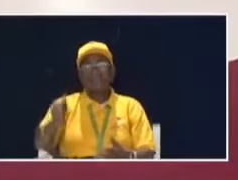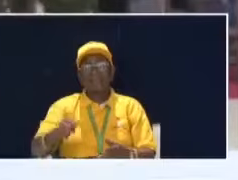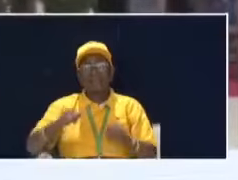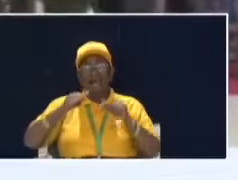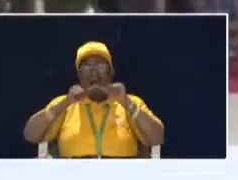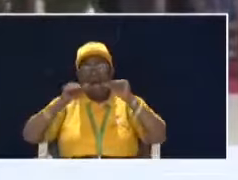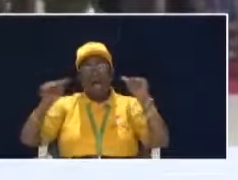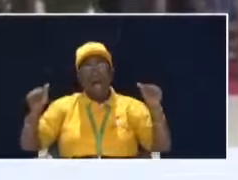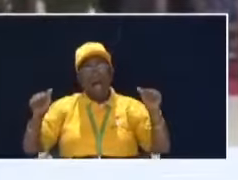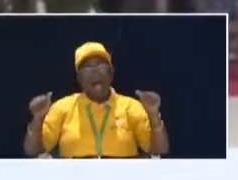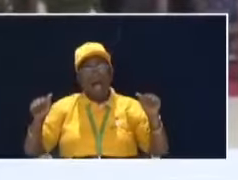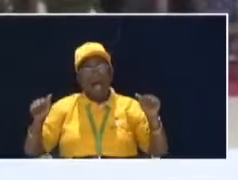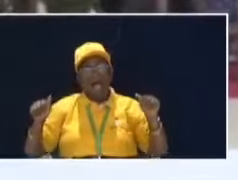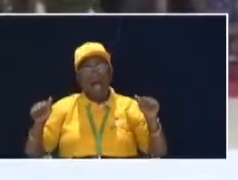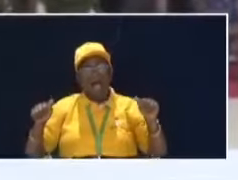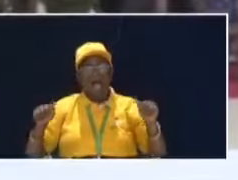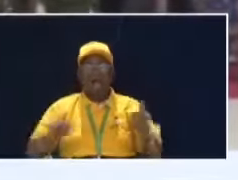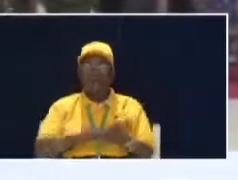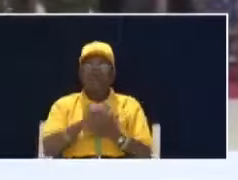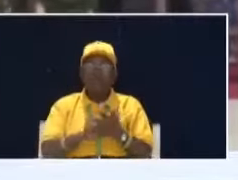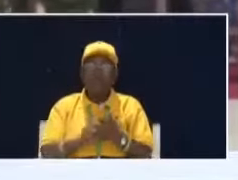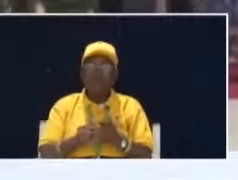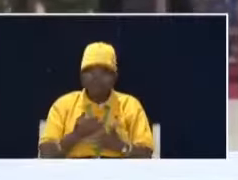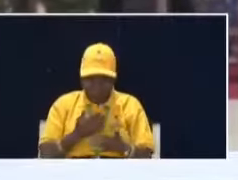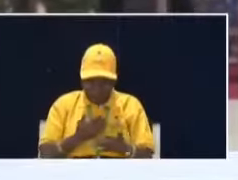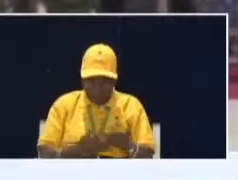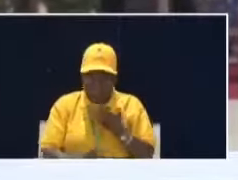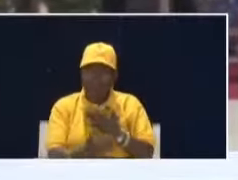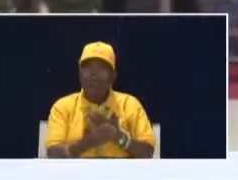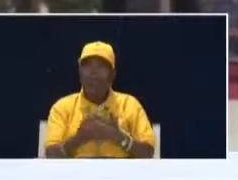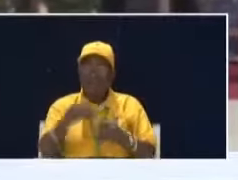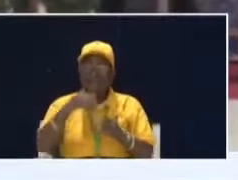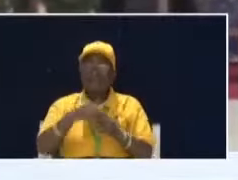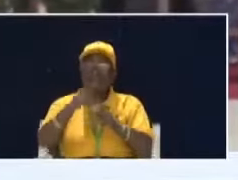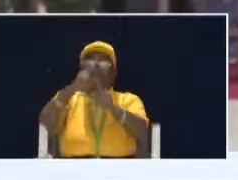Well, those born in the month of January, please remain standing.